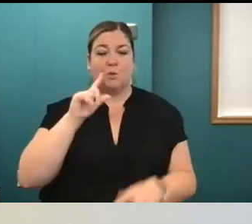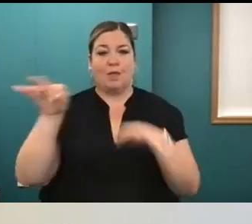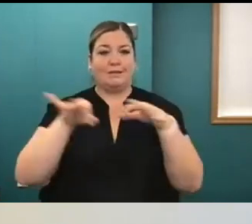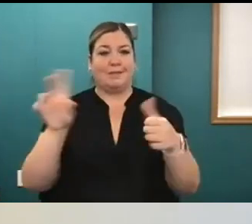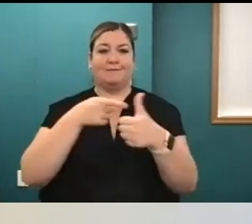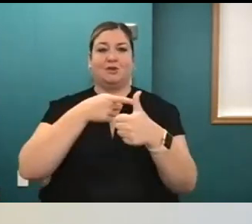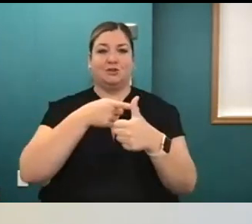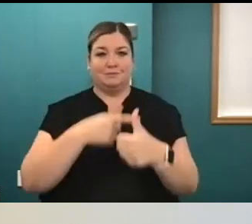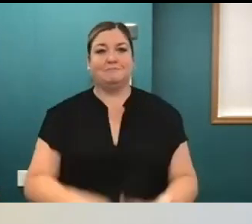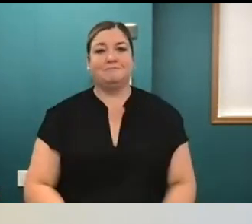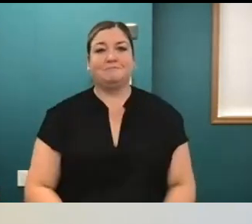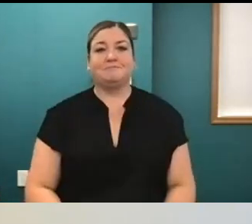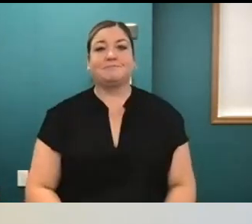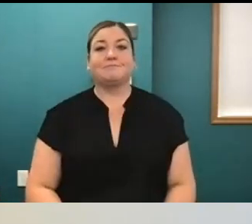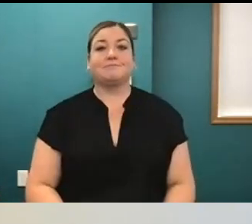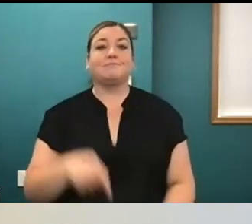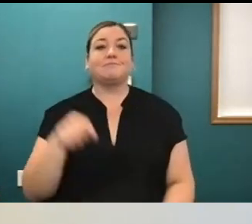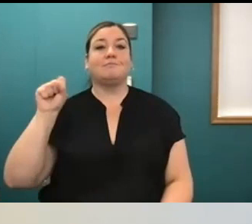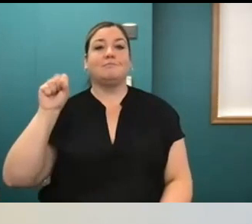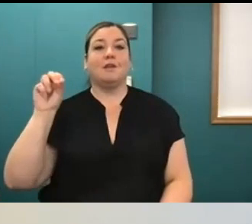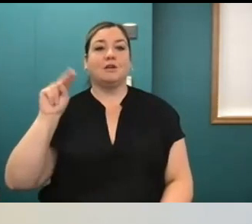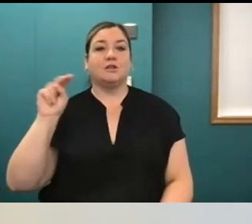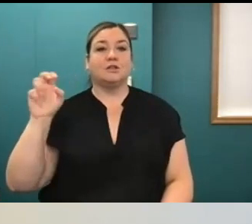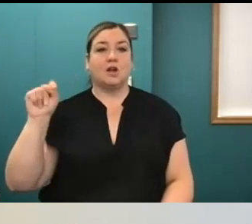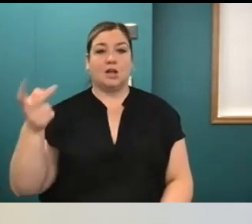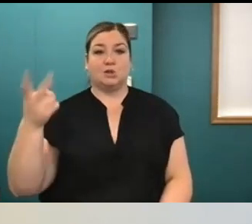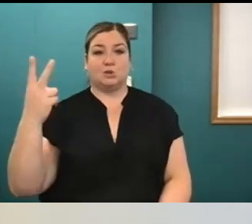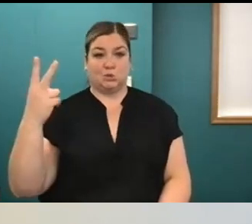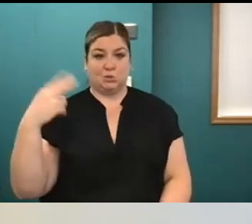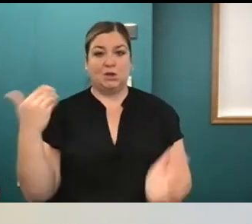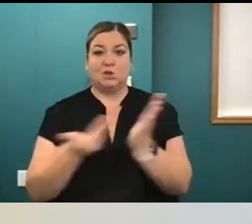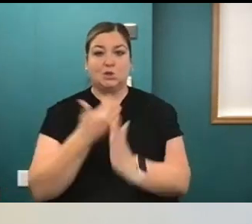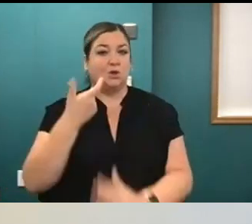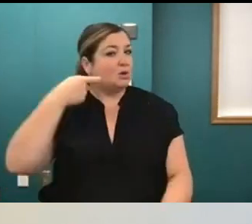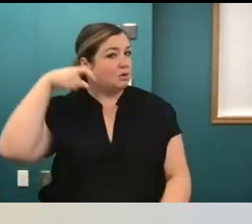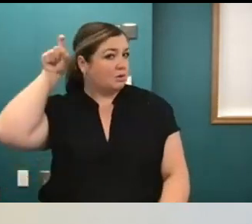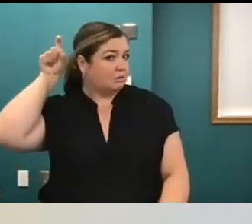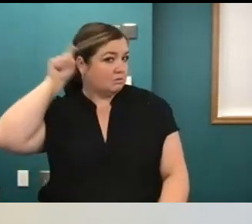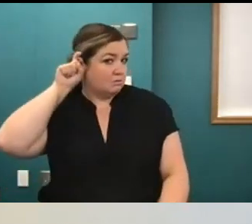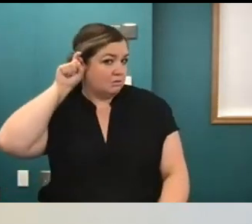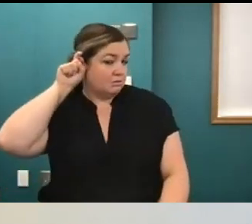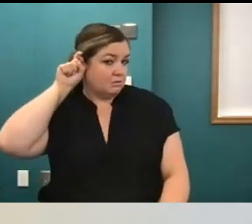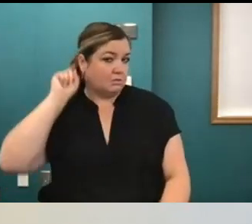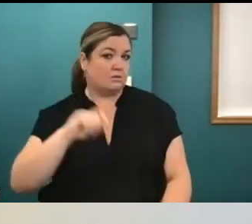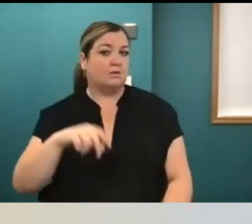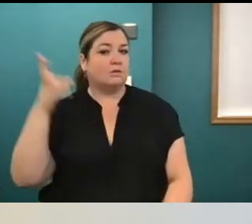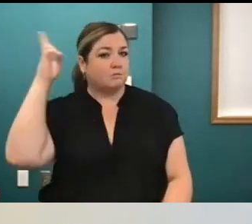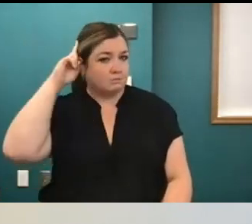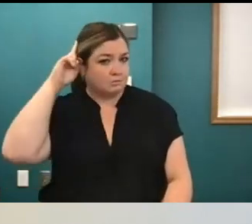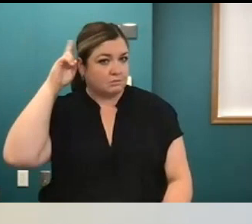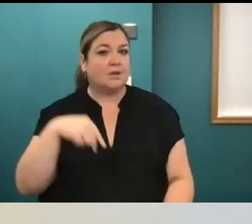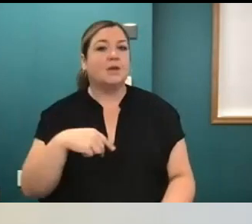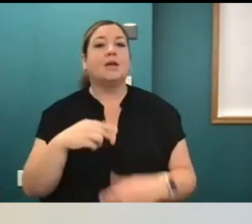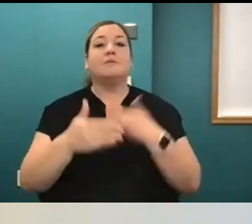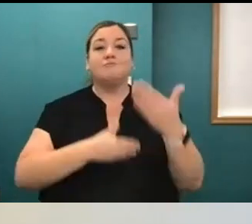one. So the Sonnet 2 is our newest behind the ear processor. It launched in